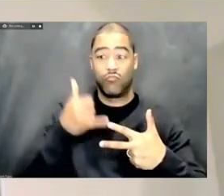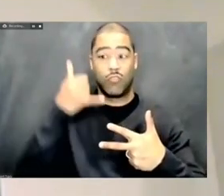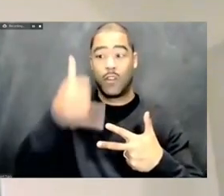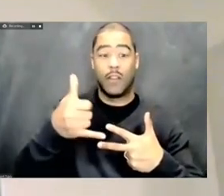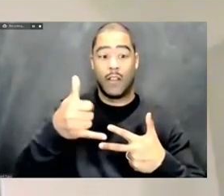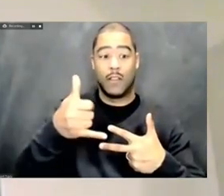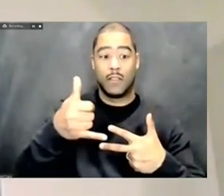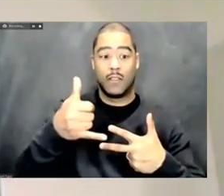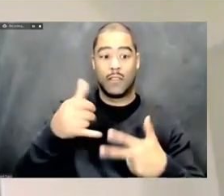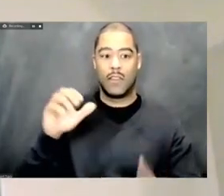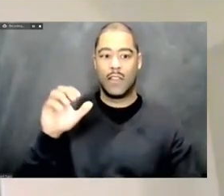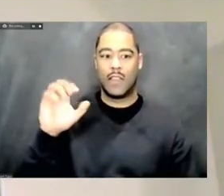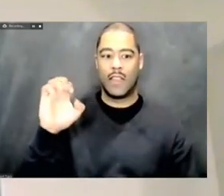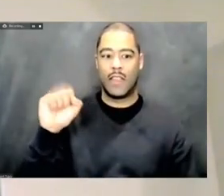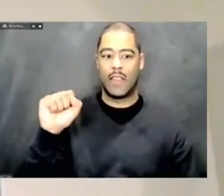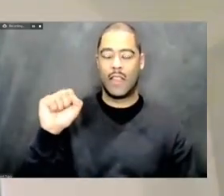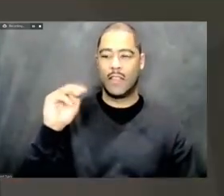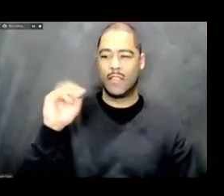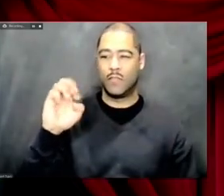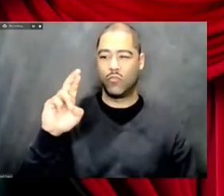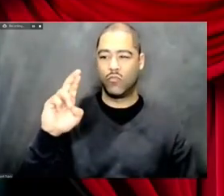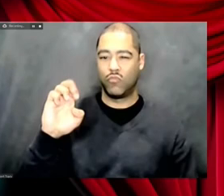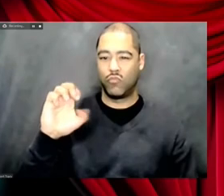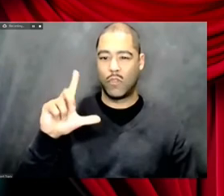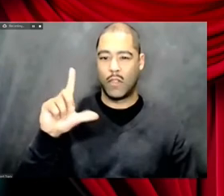Esmeralda Noyola.